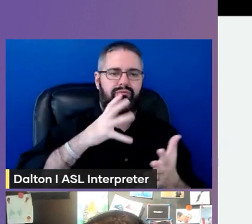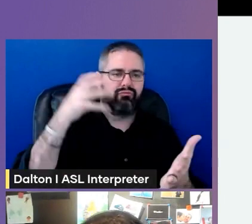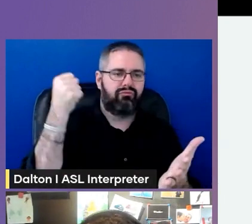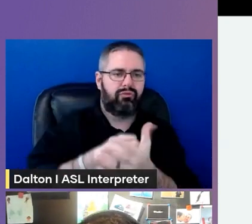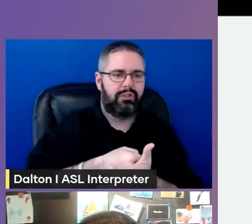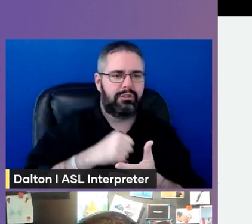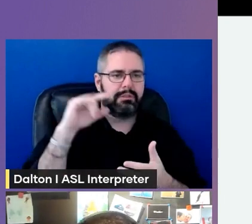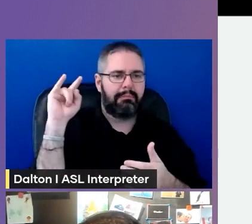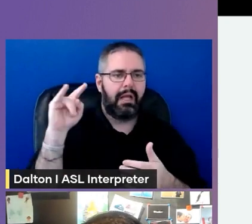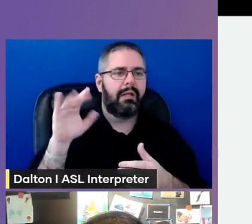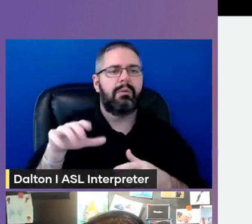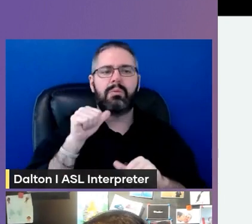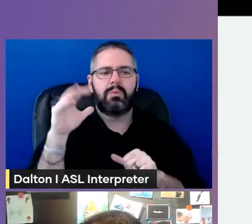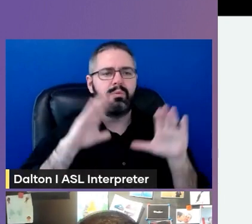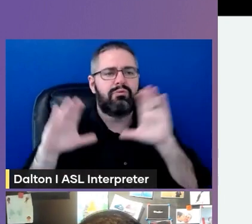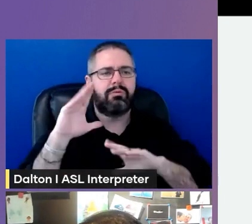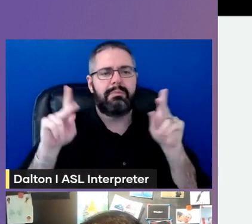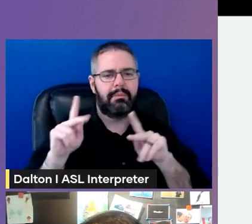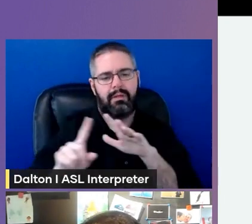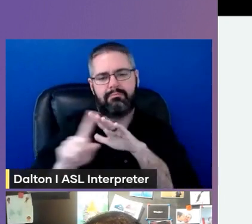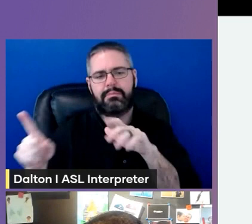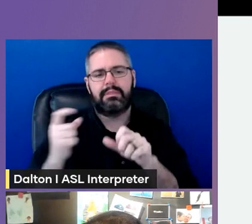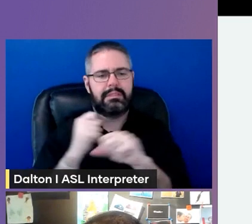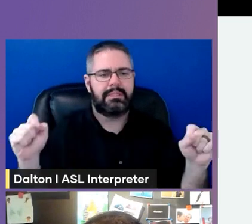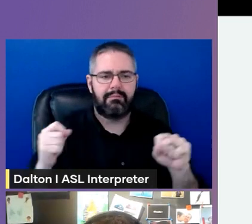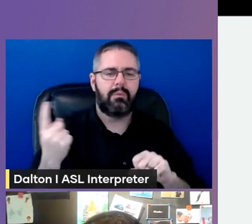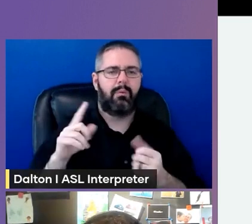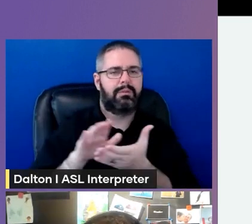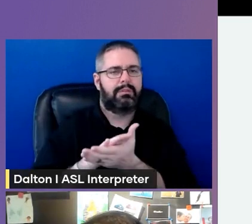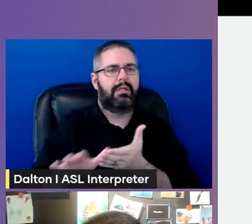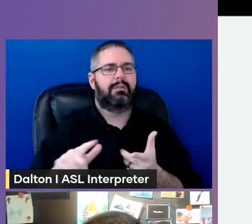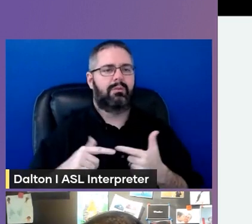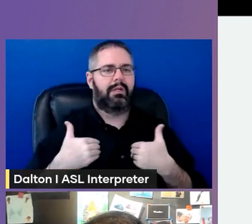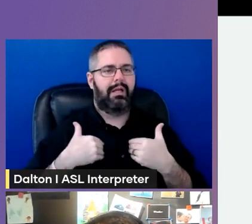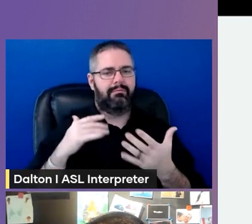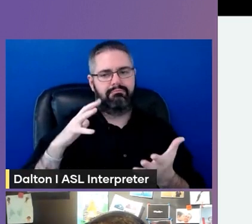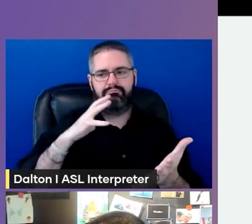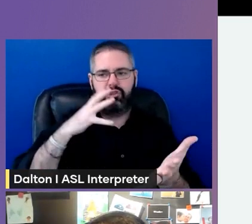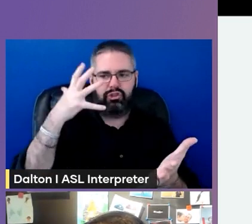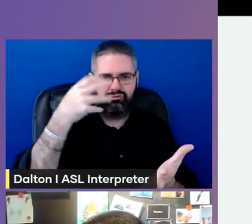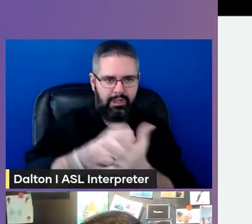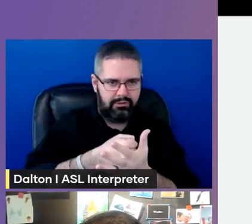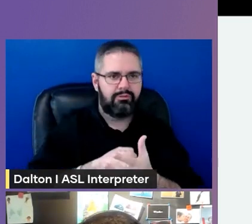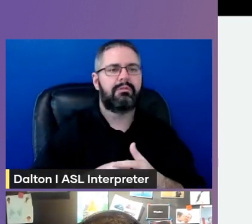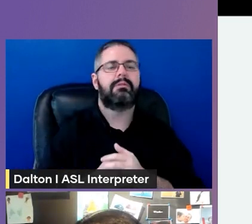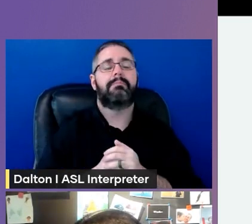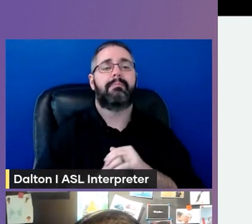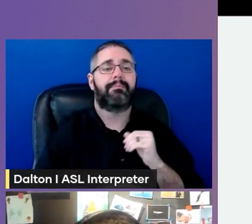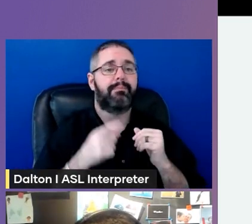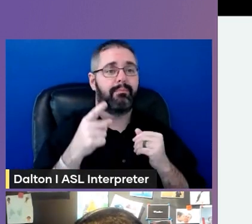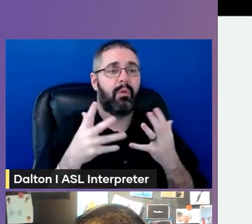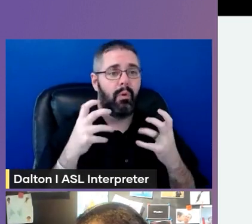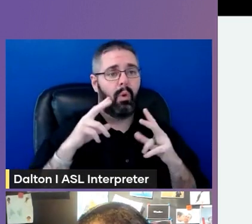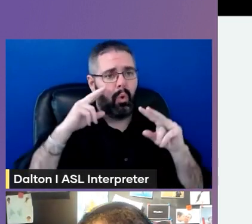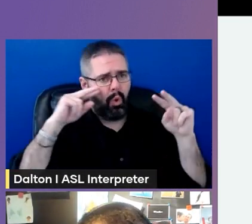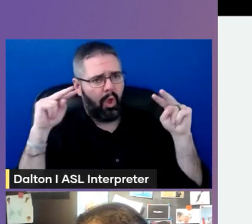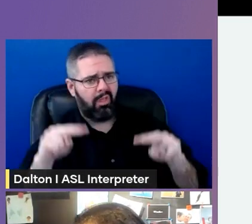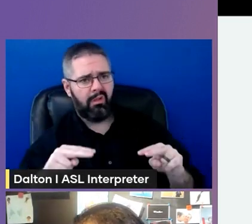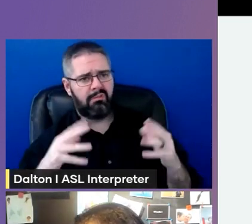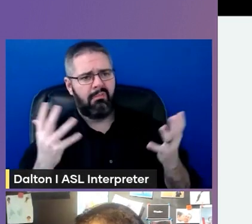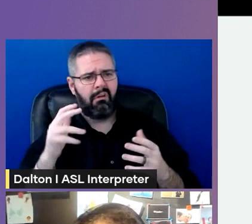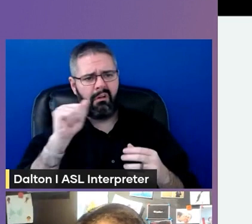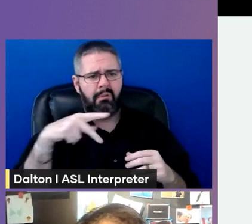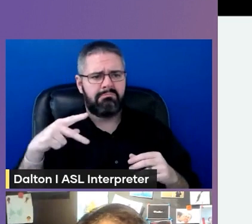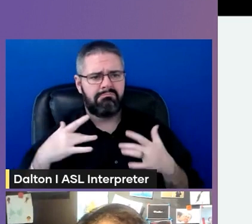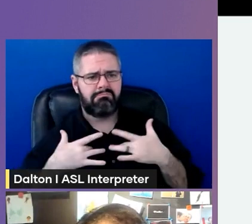don't worry, the people made it out safe, but it's always nice to have a crash. If you want to have a look at what the application is all about,